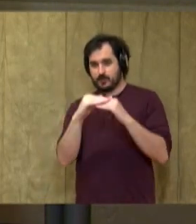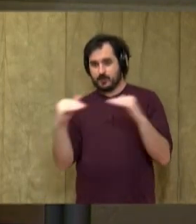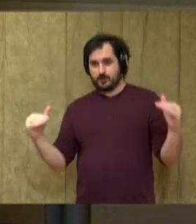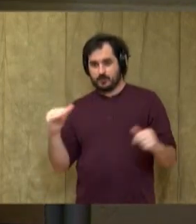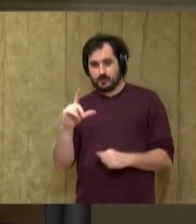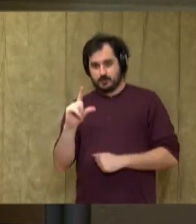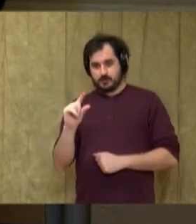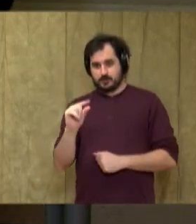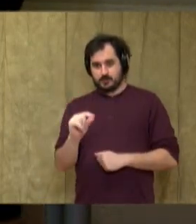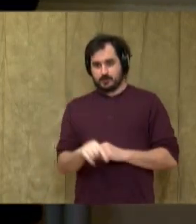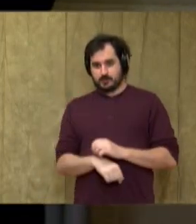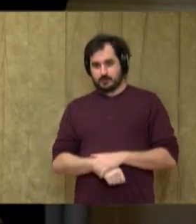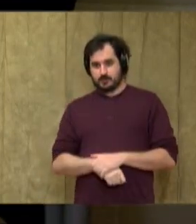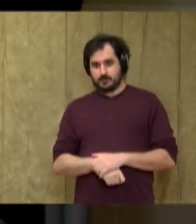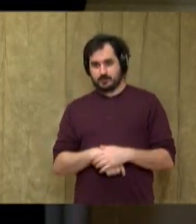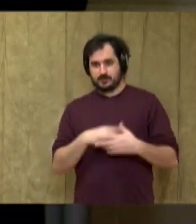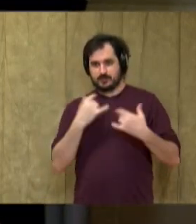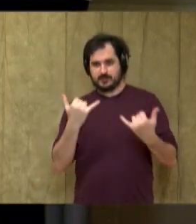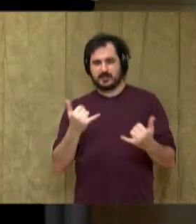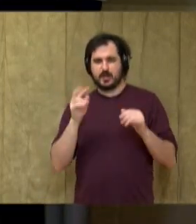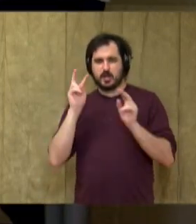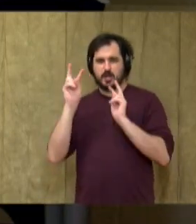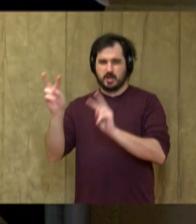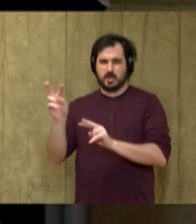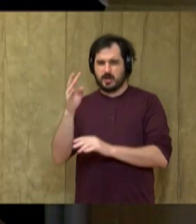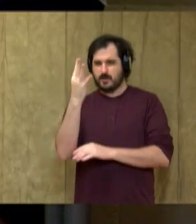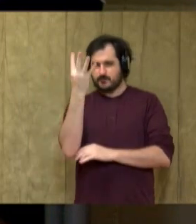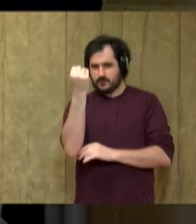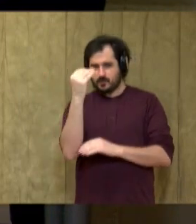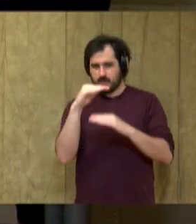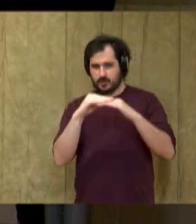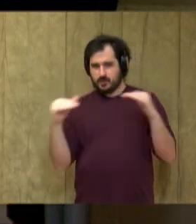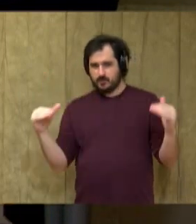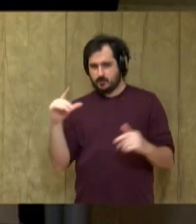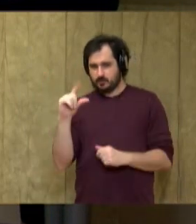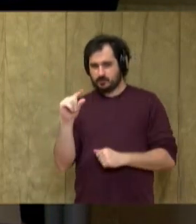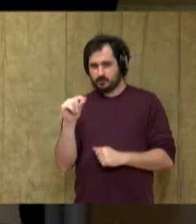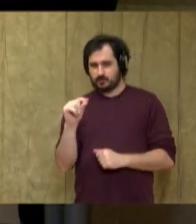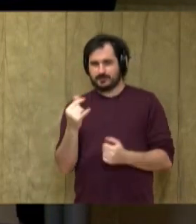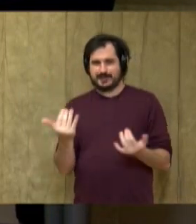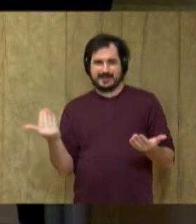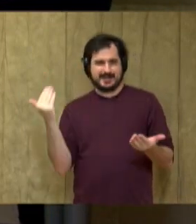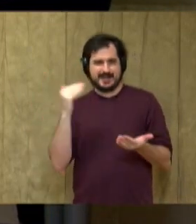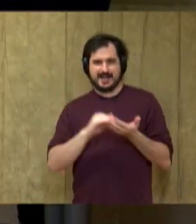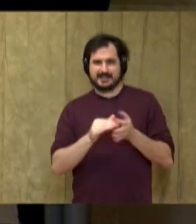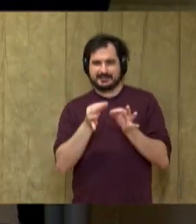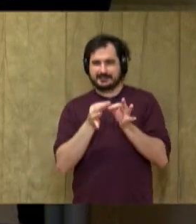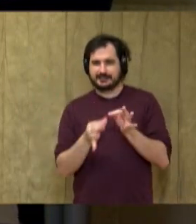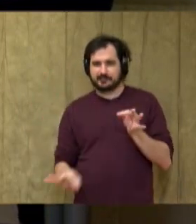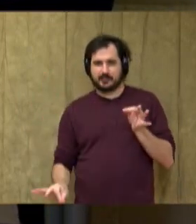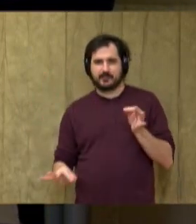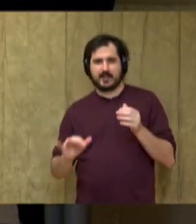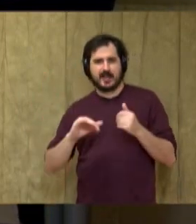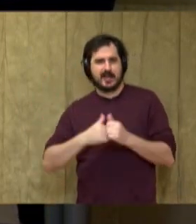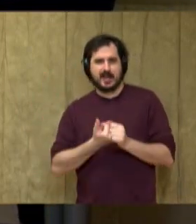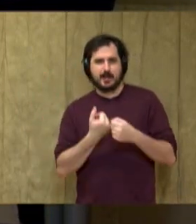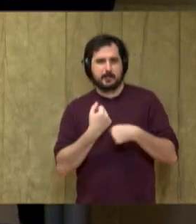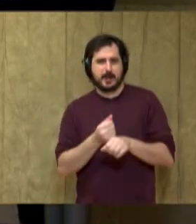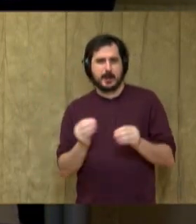Okay. Now take a look at 14/20. Again, to simplify, could we make that more